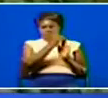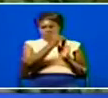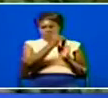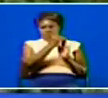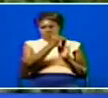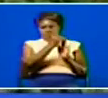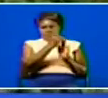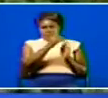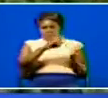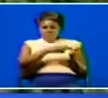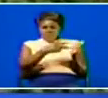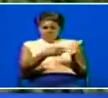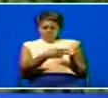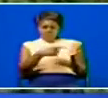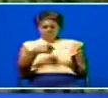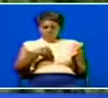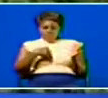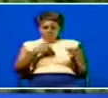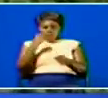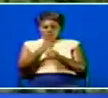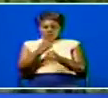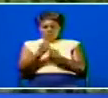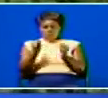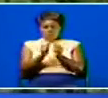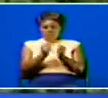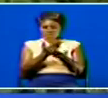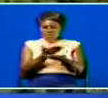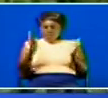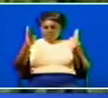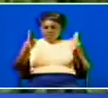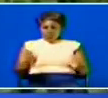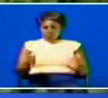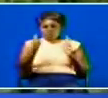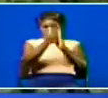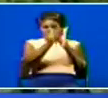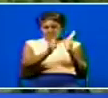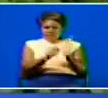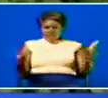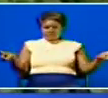I therefore would come together with anyone whose agenda is that.